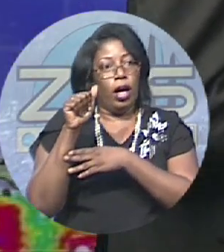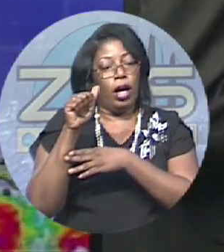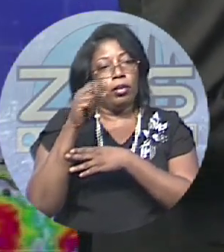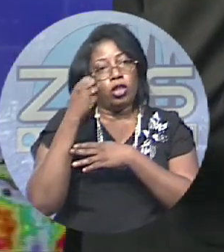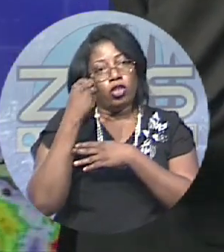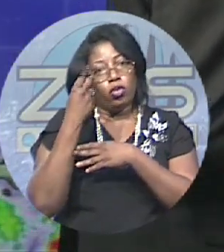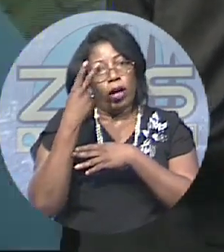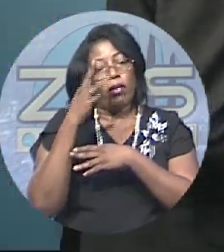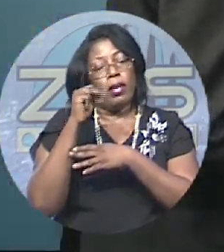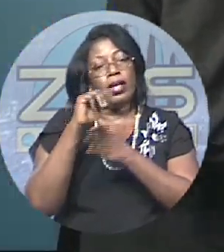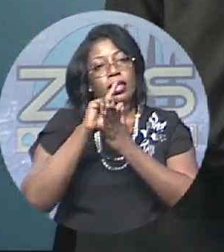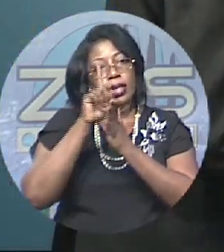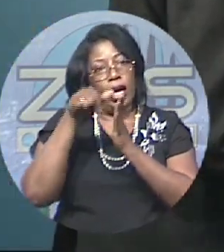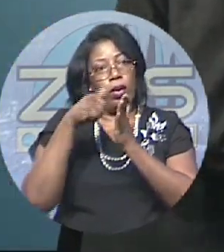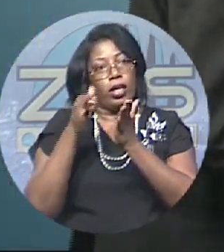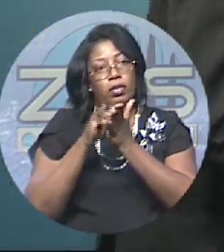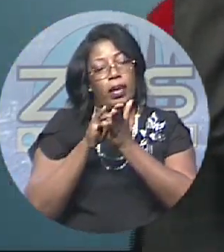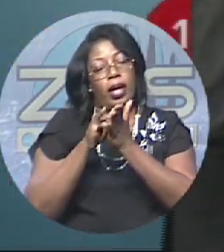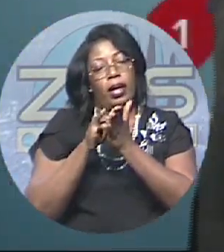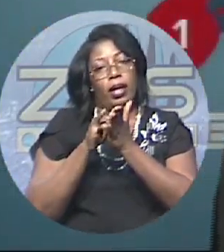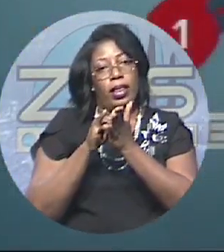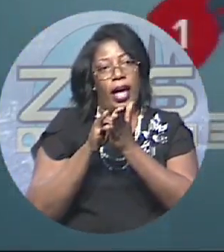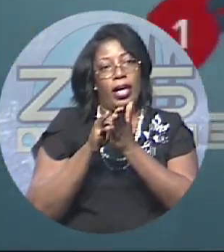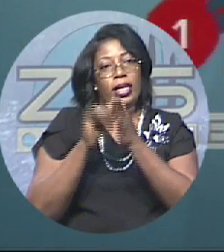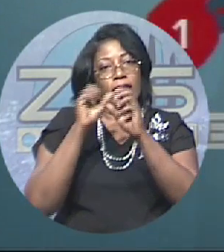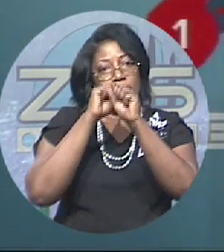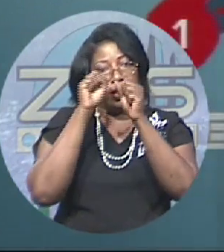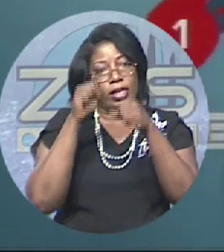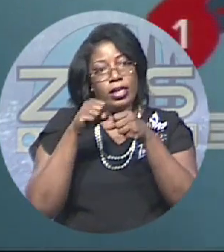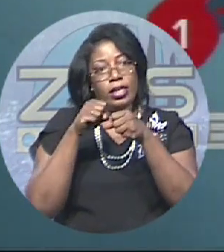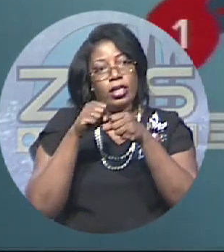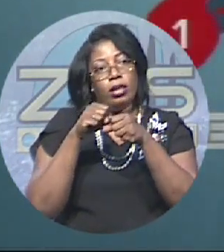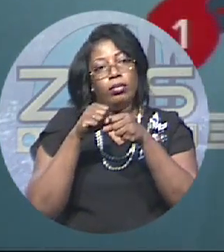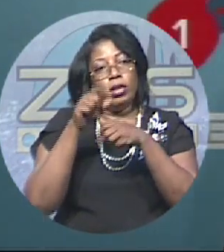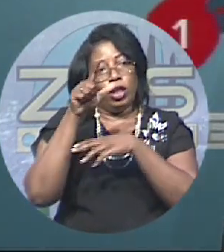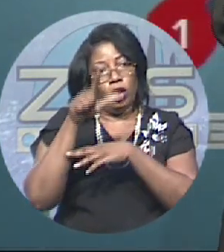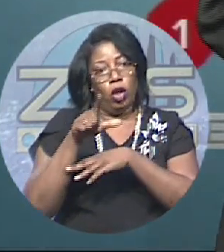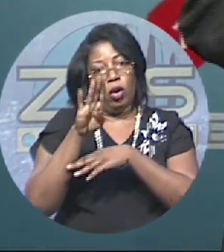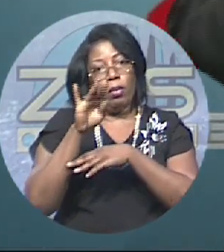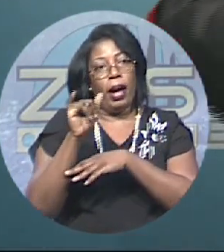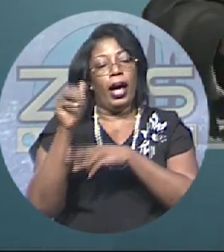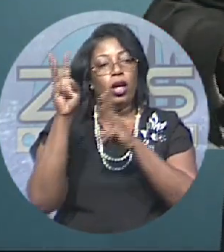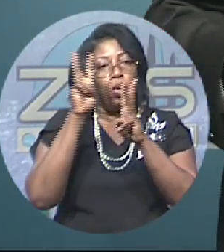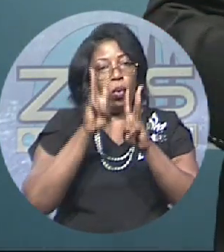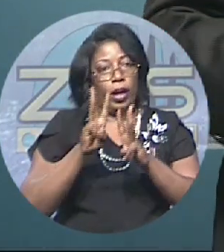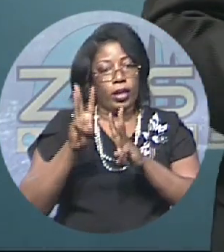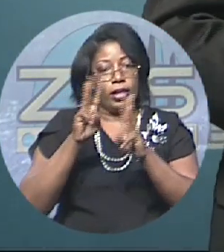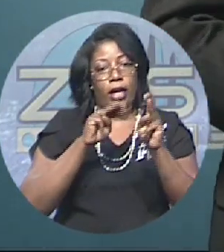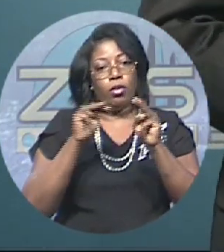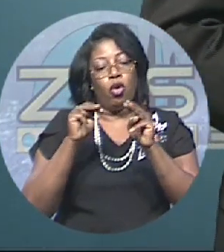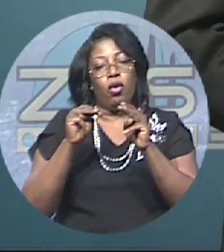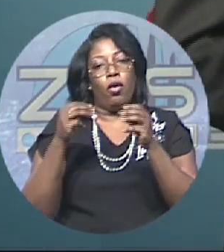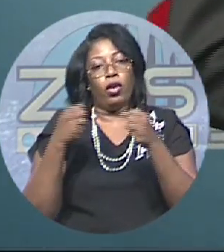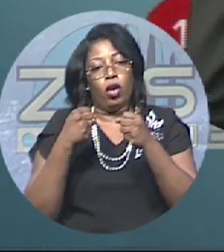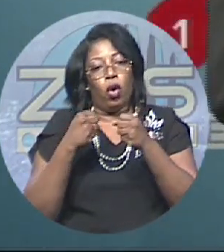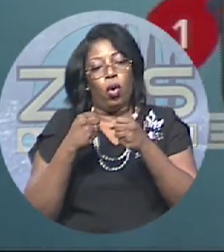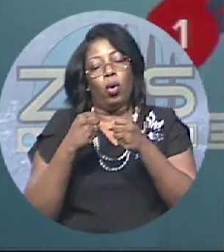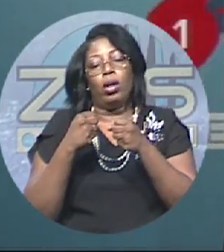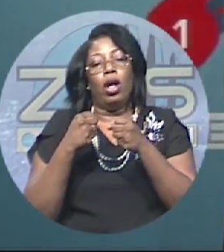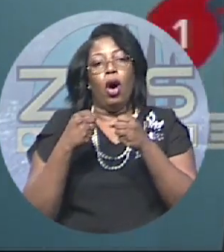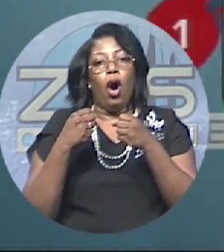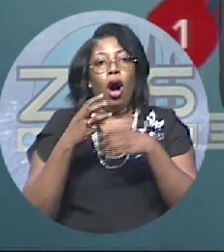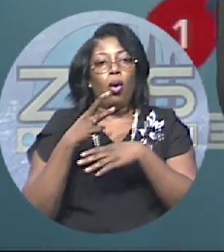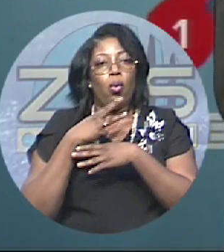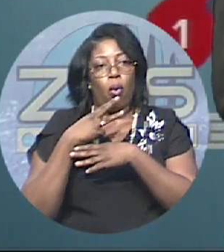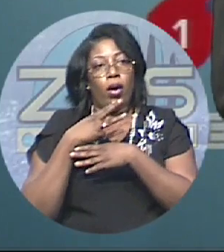hour. And we expect that system to become a cold core low by Wednesday as it moves over the cold waters of the northern